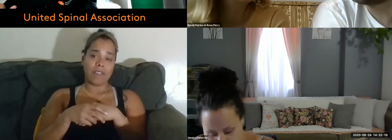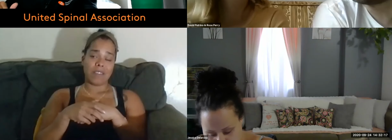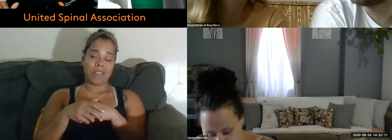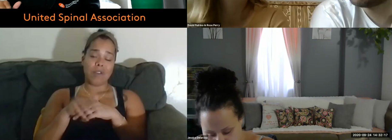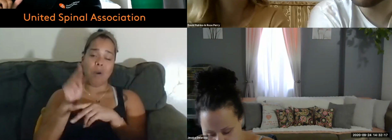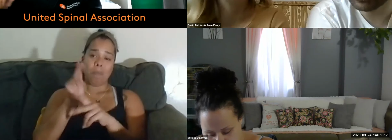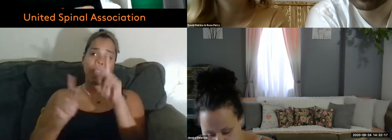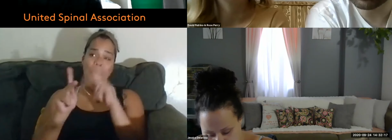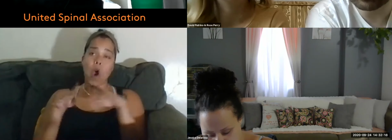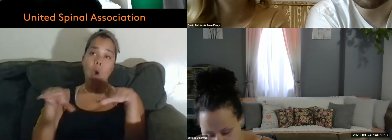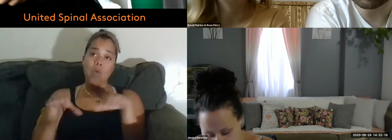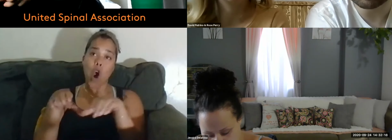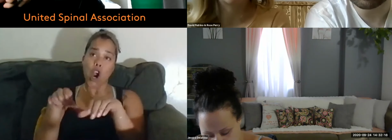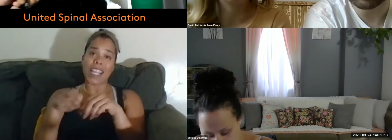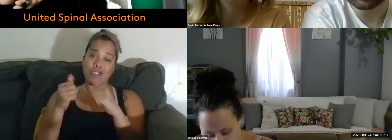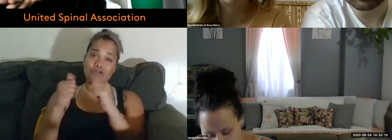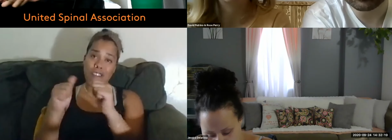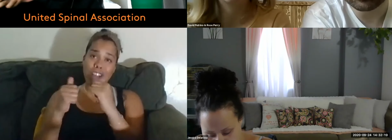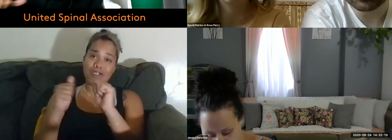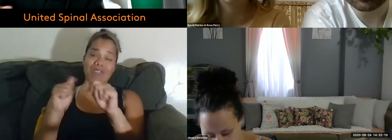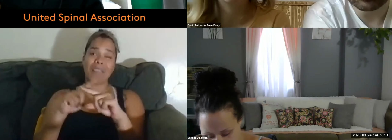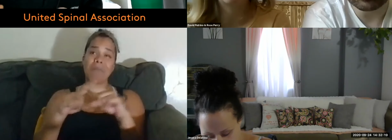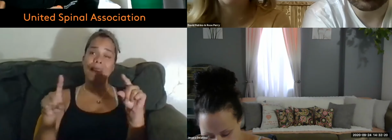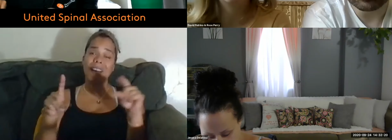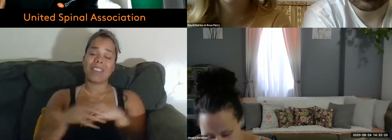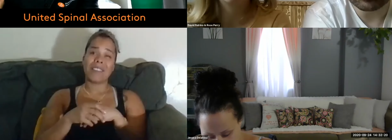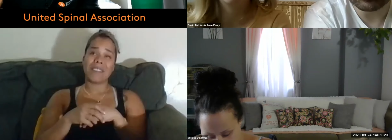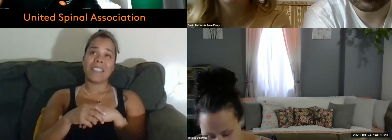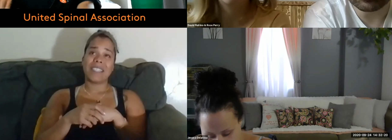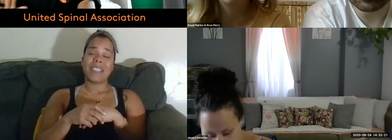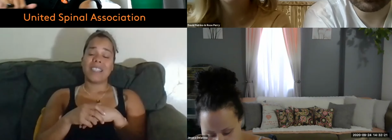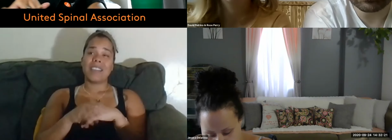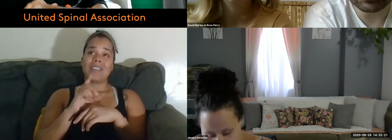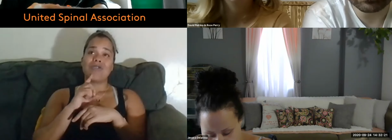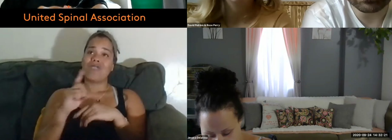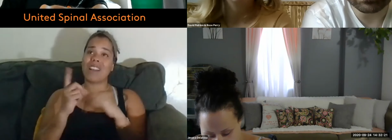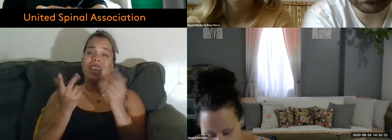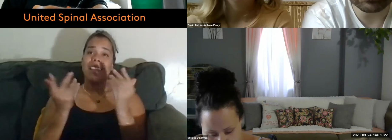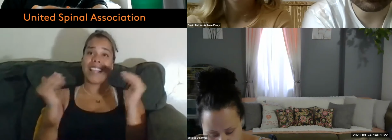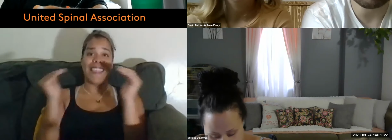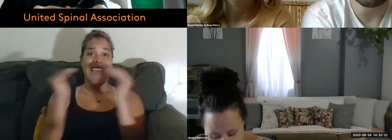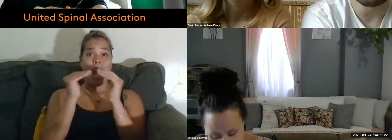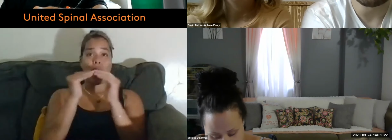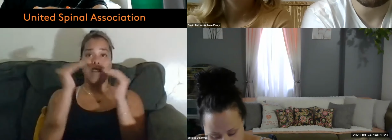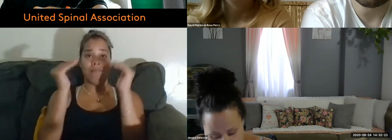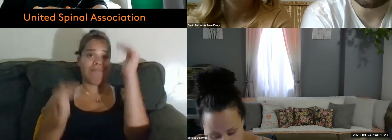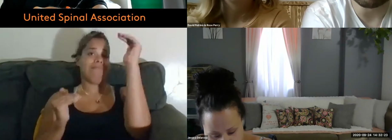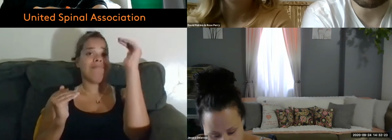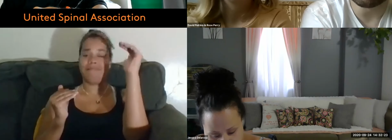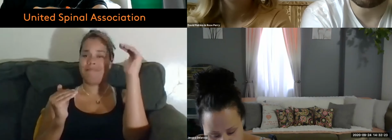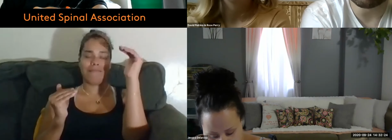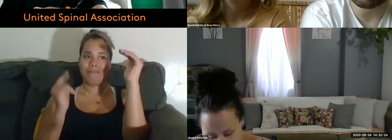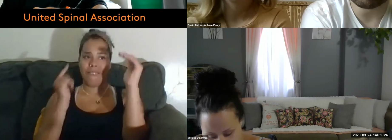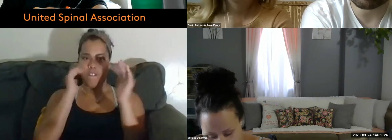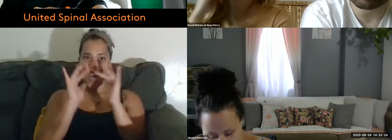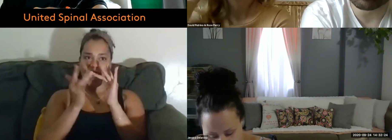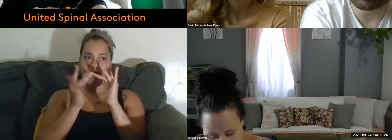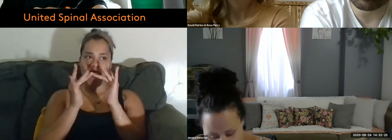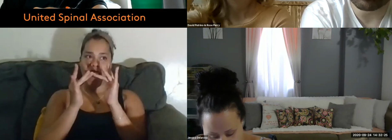big problem. It's going to take a while, I think, to have equity and internet access in this country. but it's the same here. Some of the